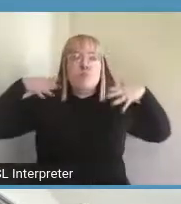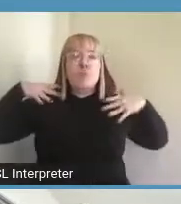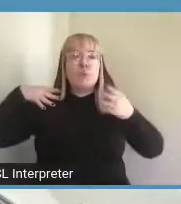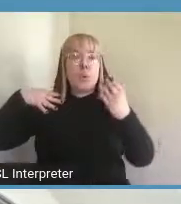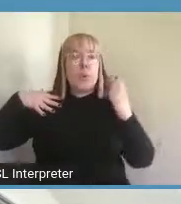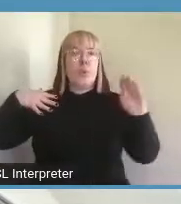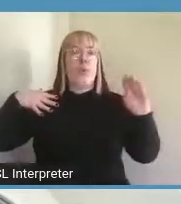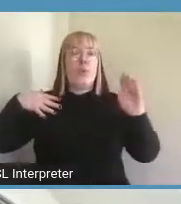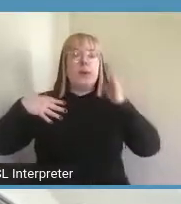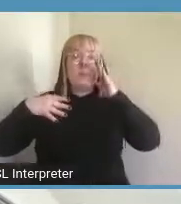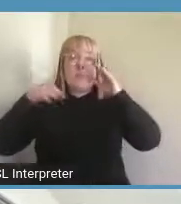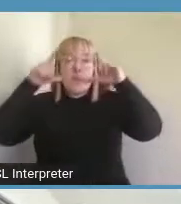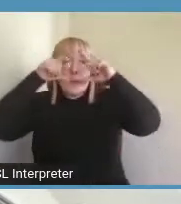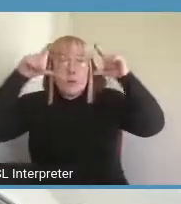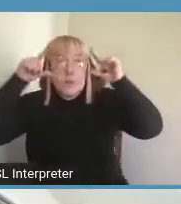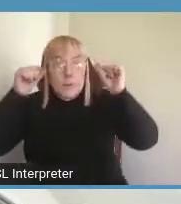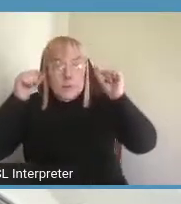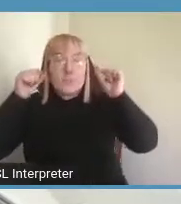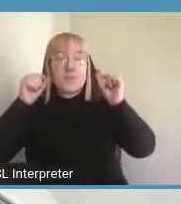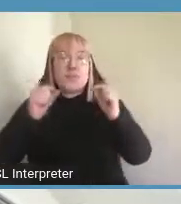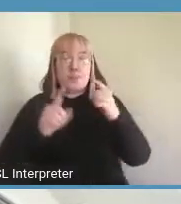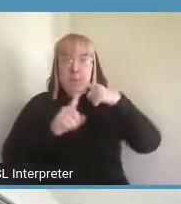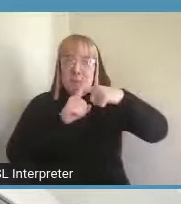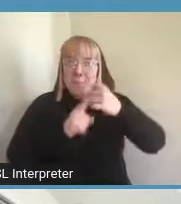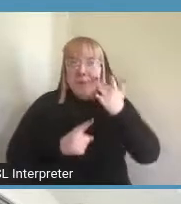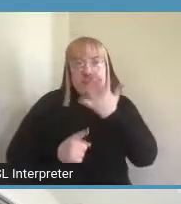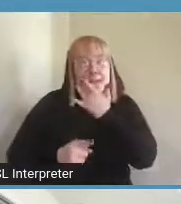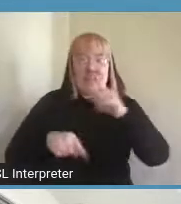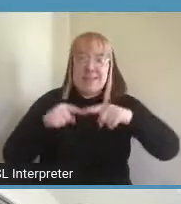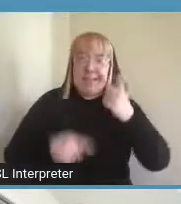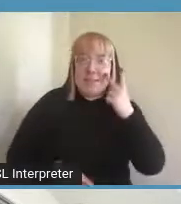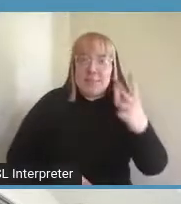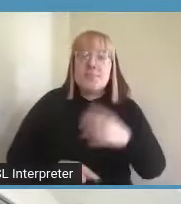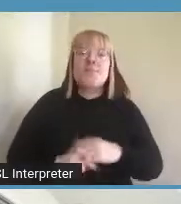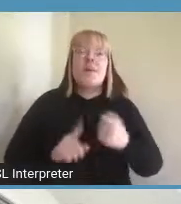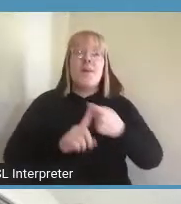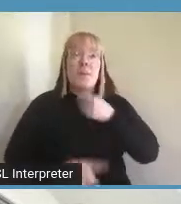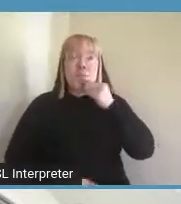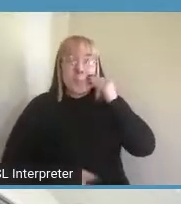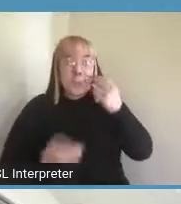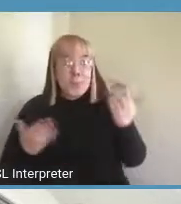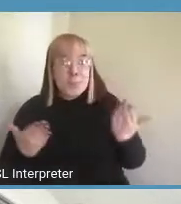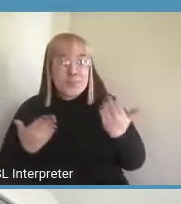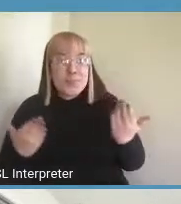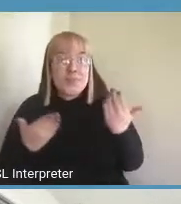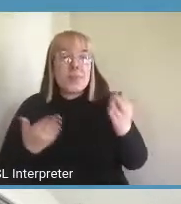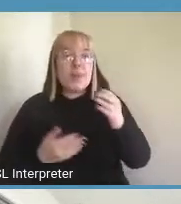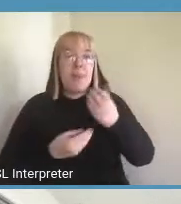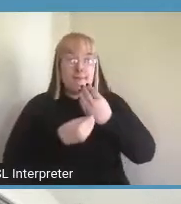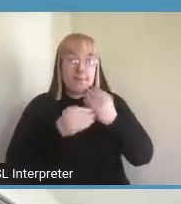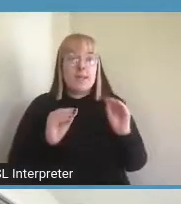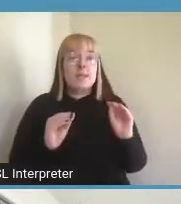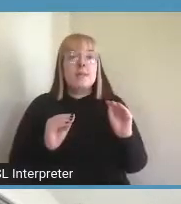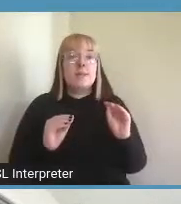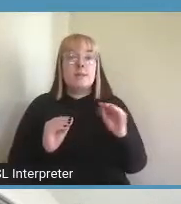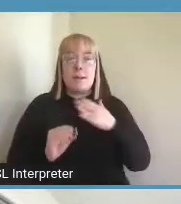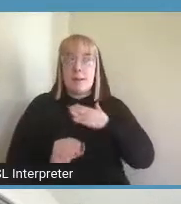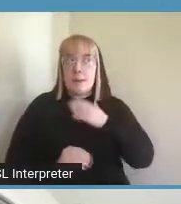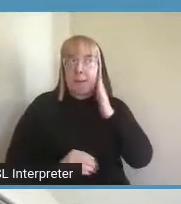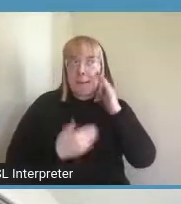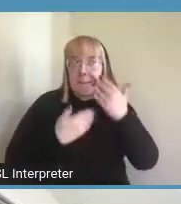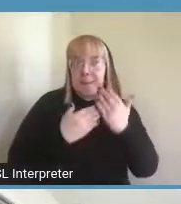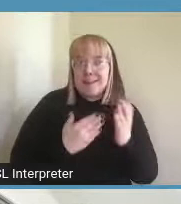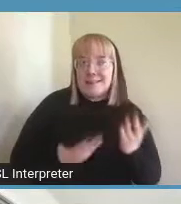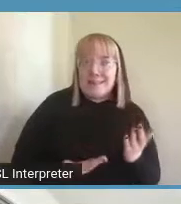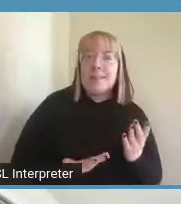which you can't see. And I'm coming to you from home. My home office here is actually my bedroom. Maybe some